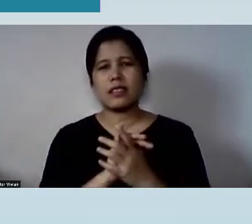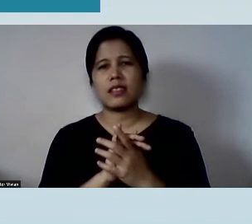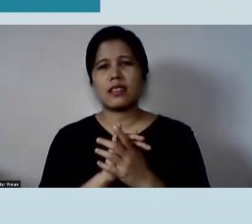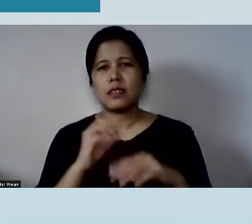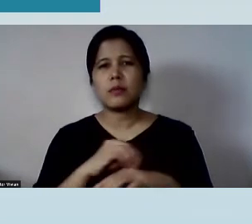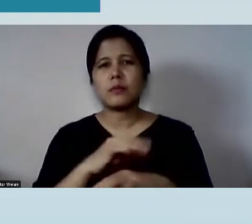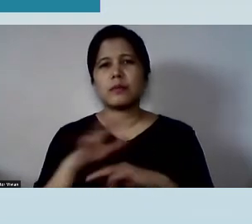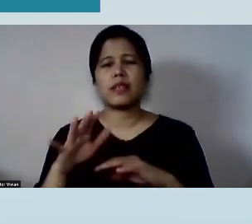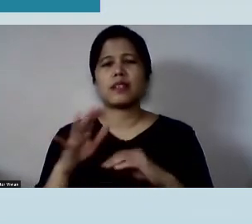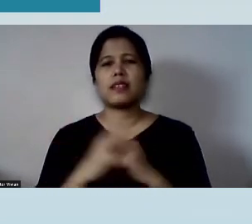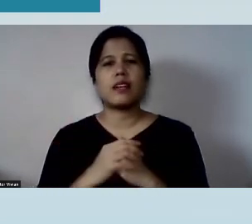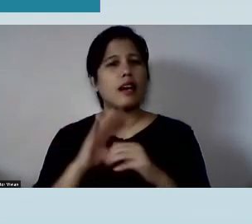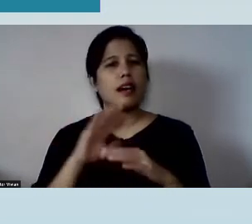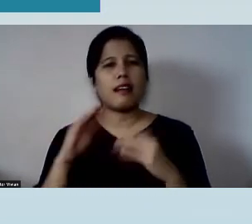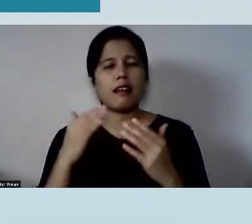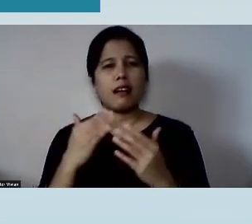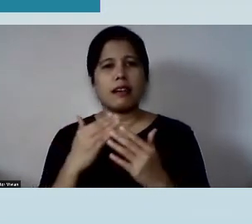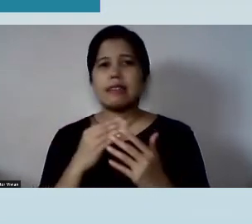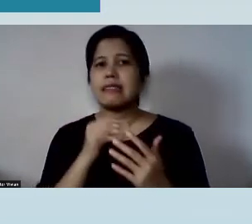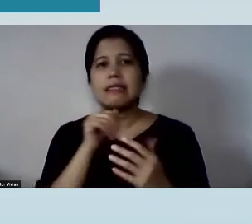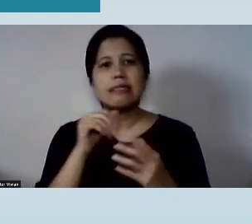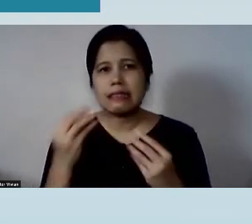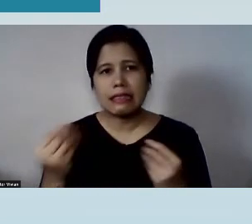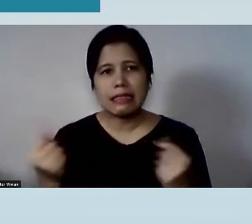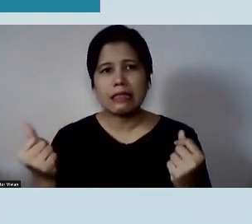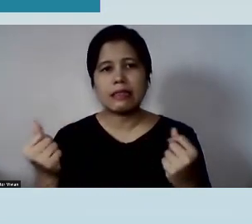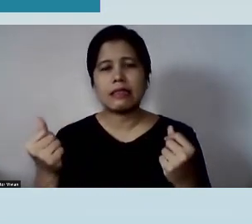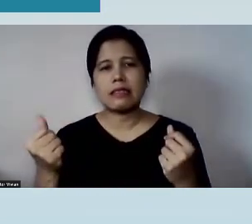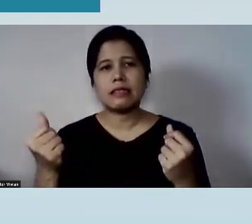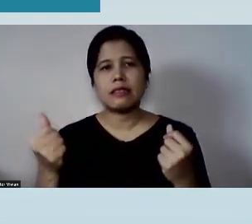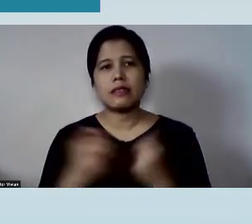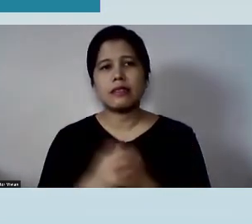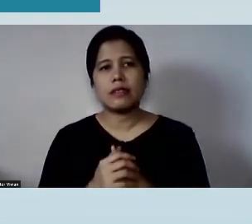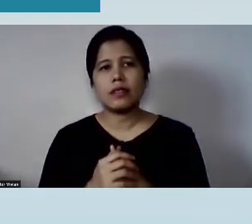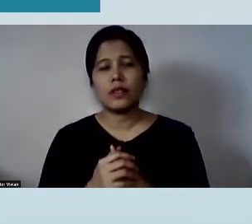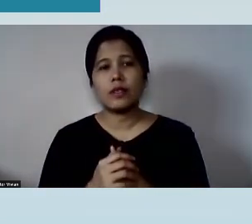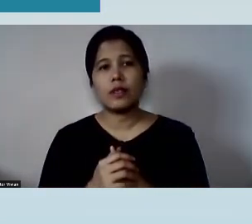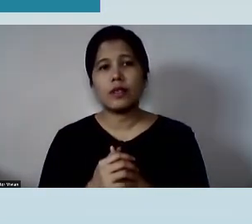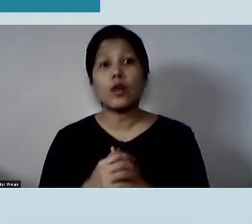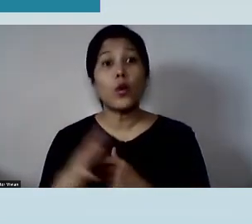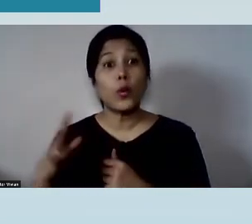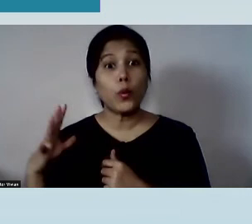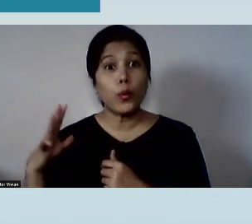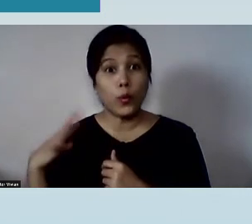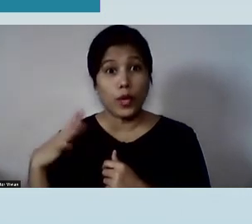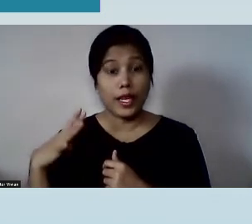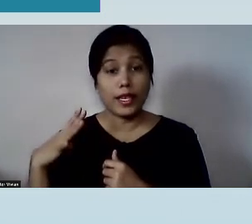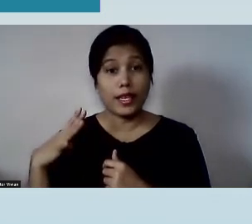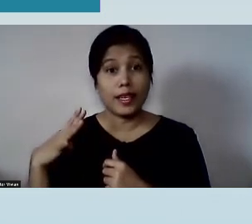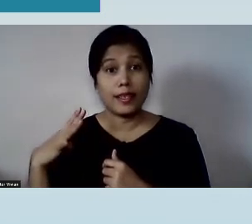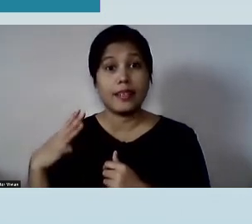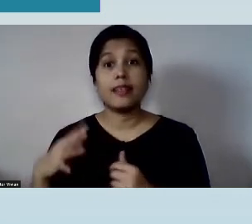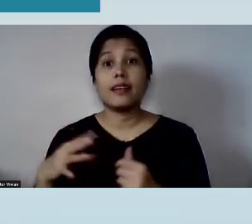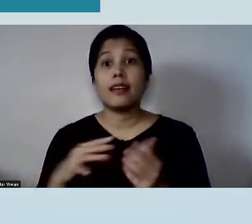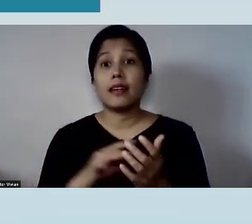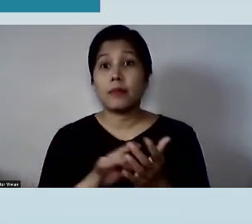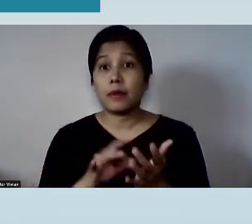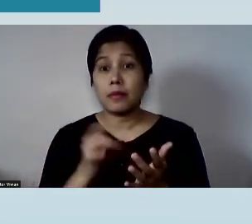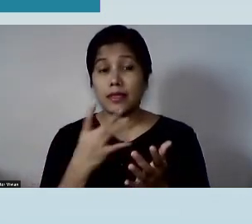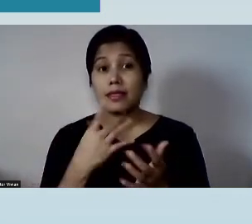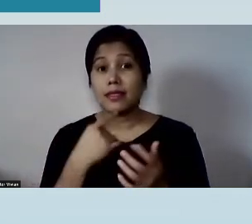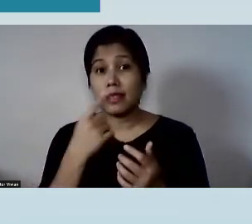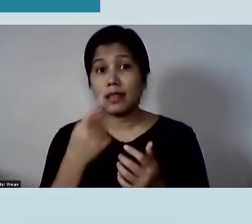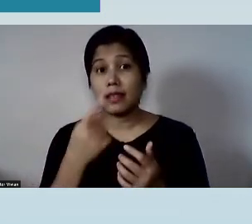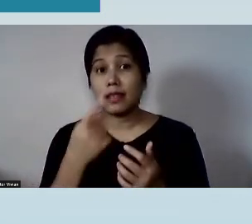ability. So hindi po lahat ginagamot namin. Next slide. Wait, pharmacies may experience delays even in sending